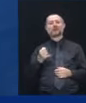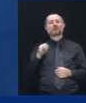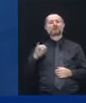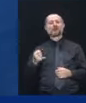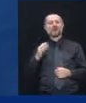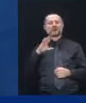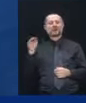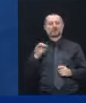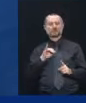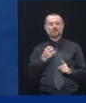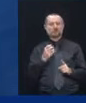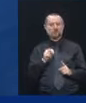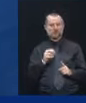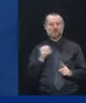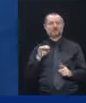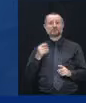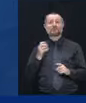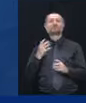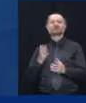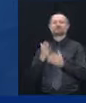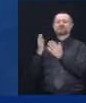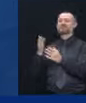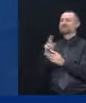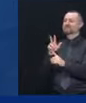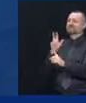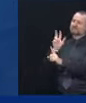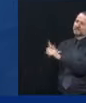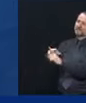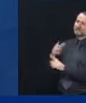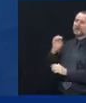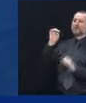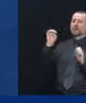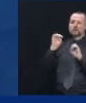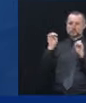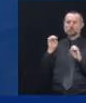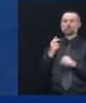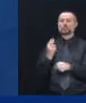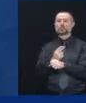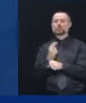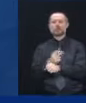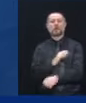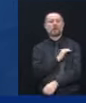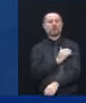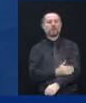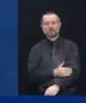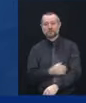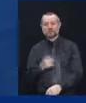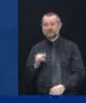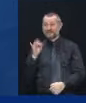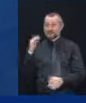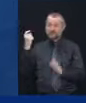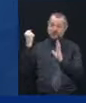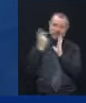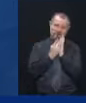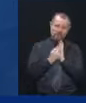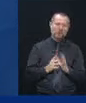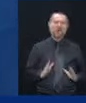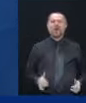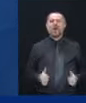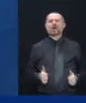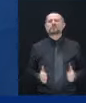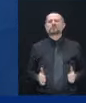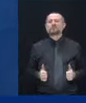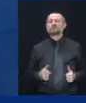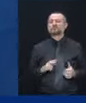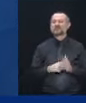They filed for emergency use authorization. That could be a game changer. Single dose, no